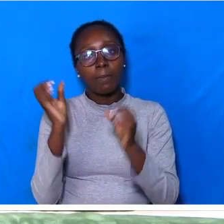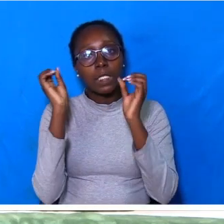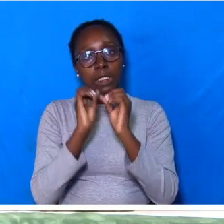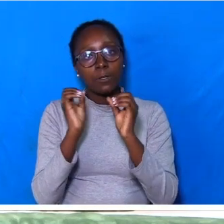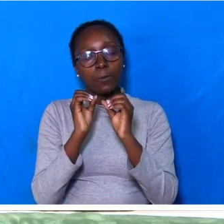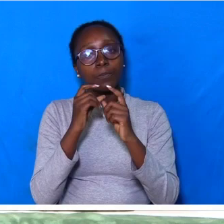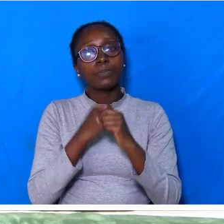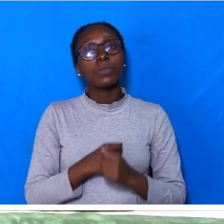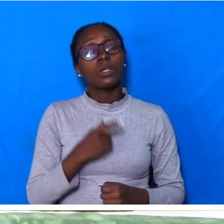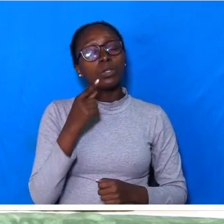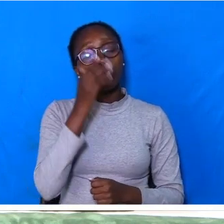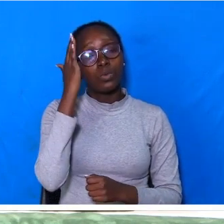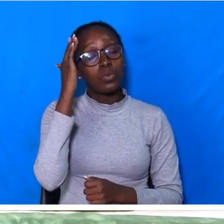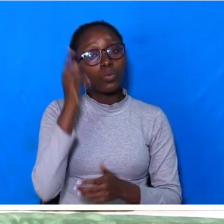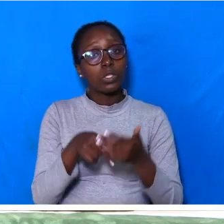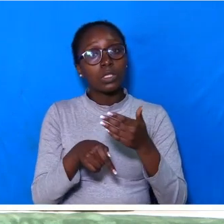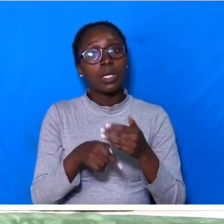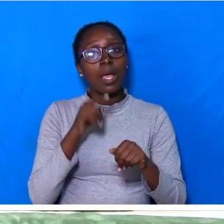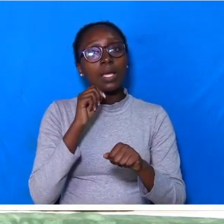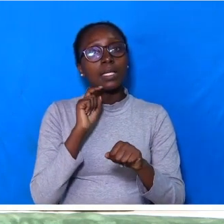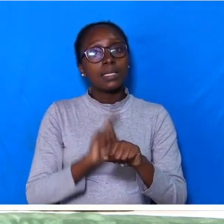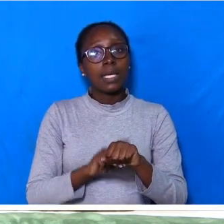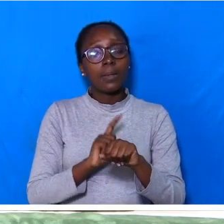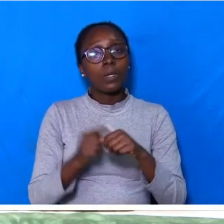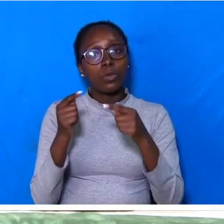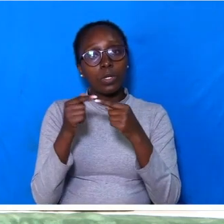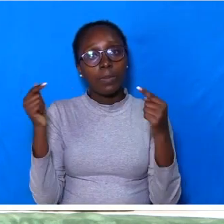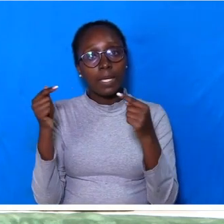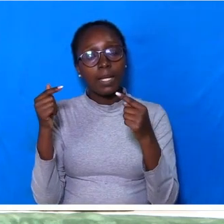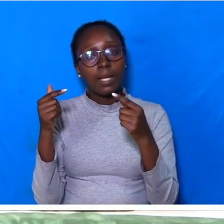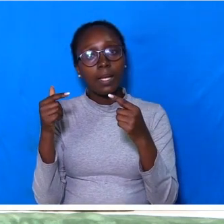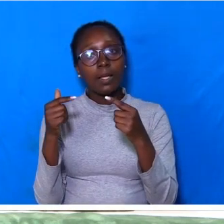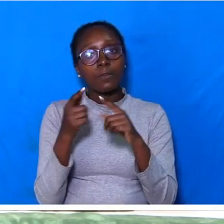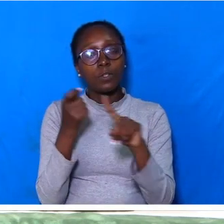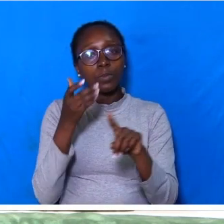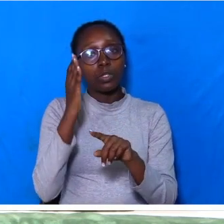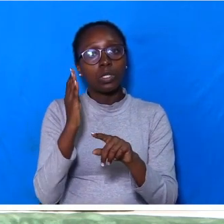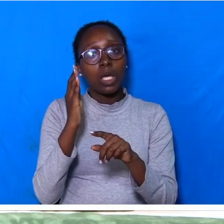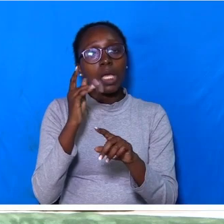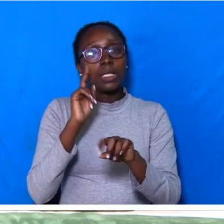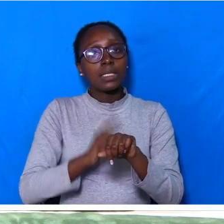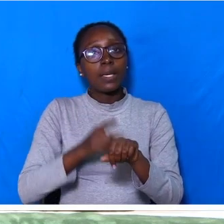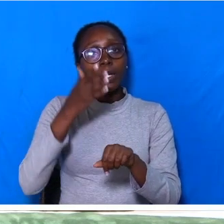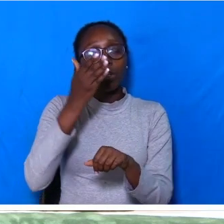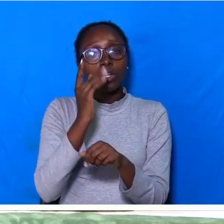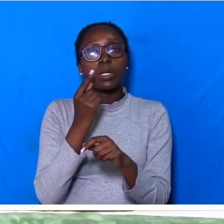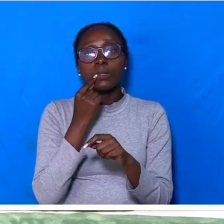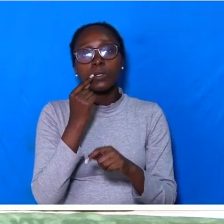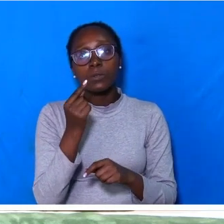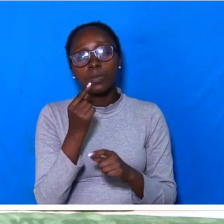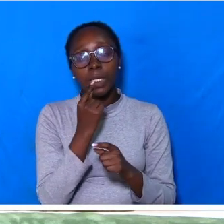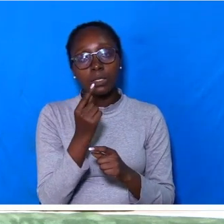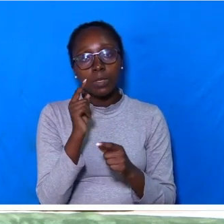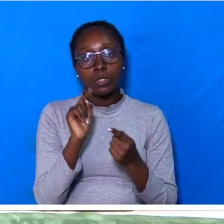when people tell you something on behalf of God, or when God speaks to you from his word